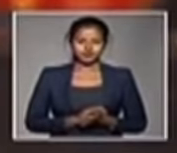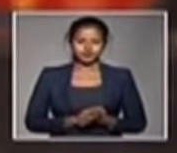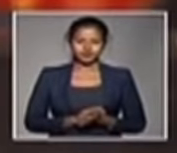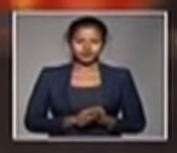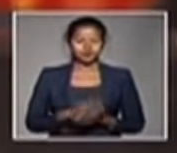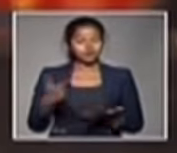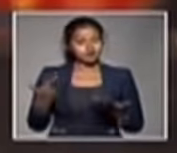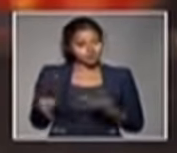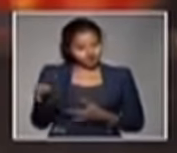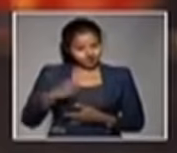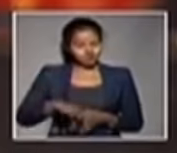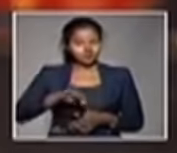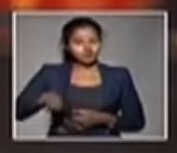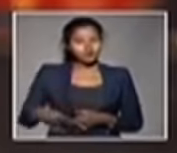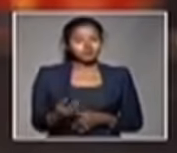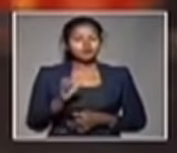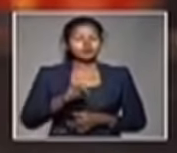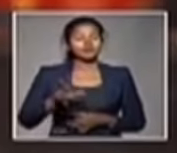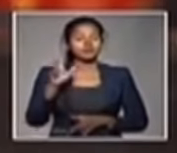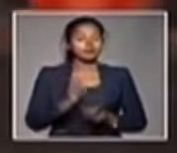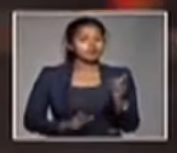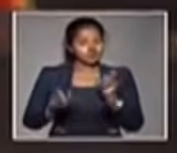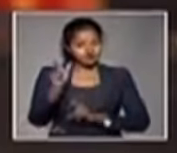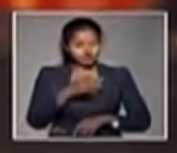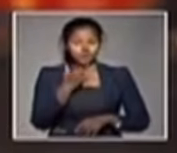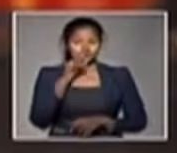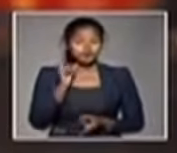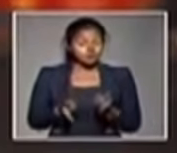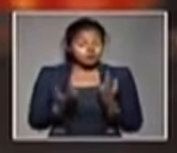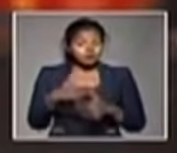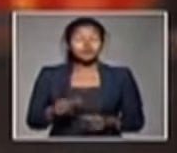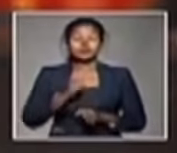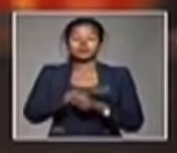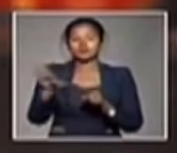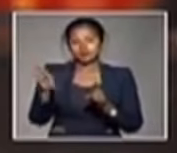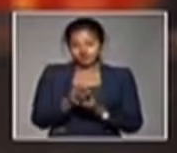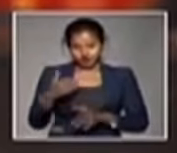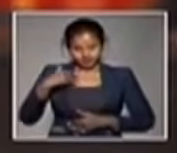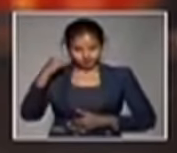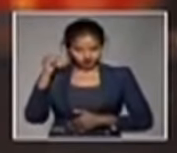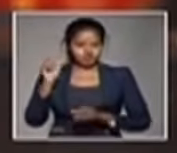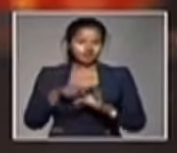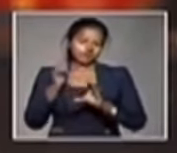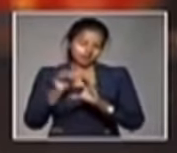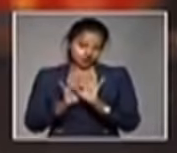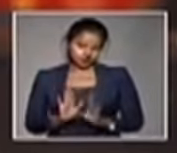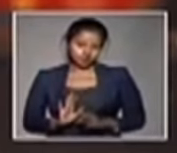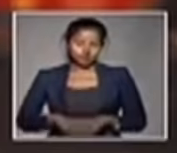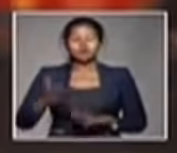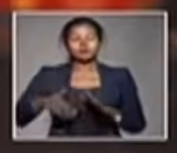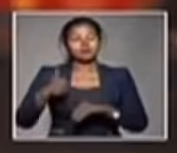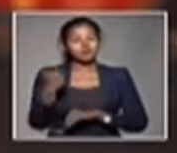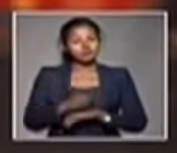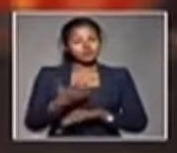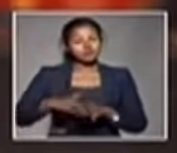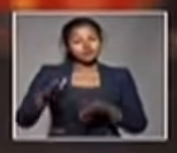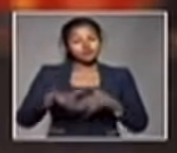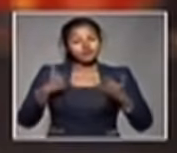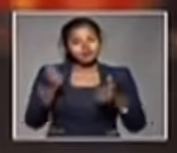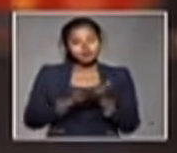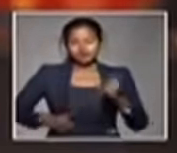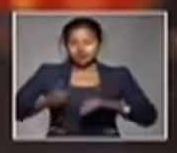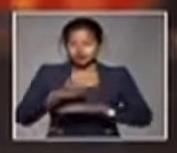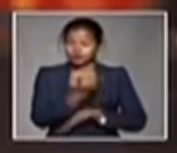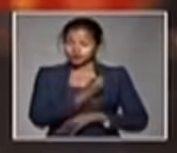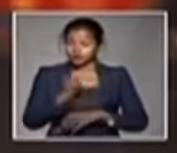Another 609 individuals tested positive for COVID-19 today. Acting Deputy Director General of Health Services, Dr.